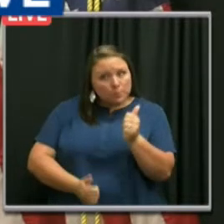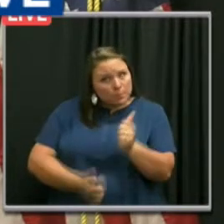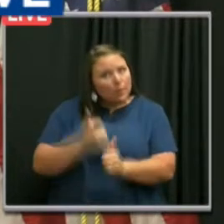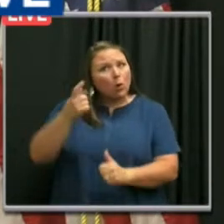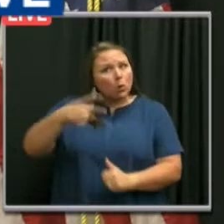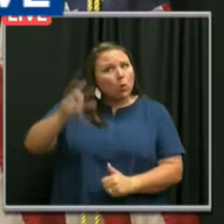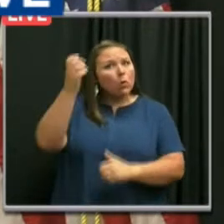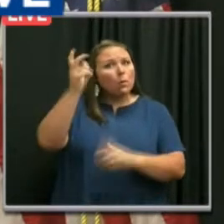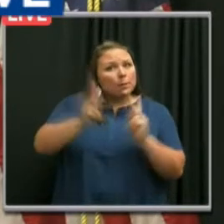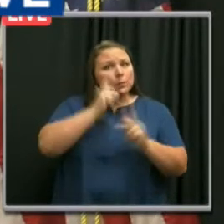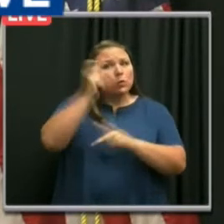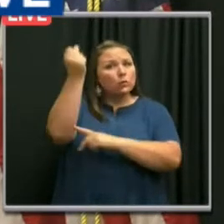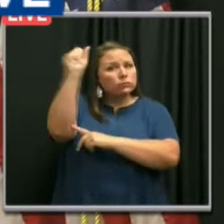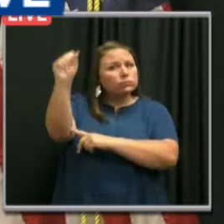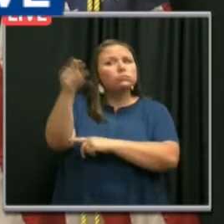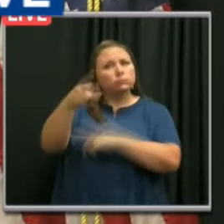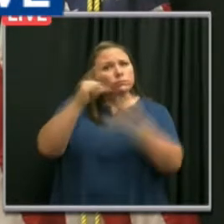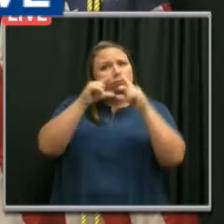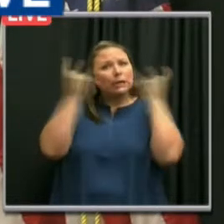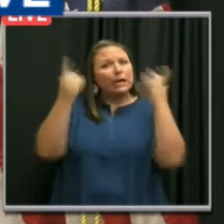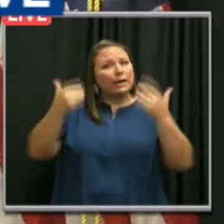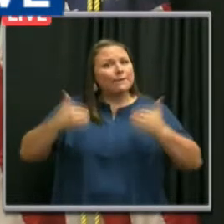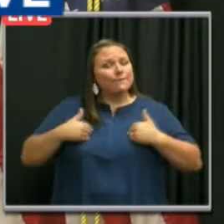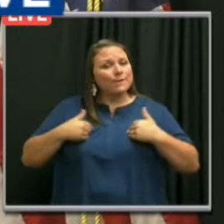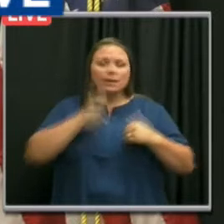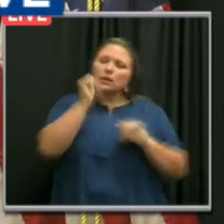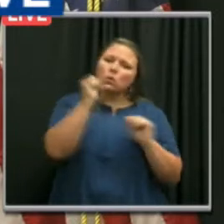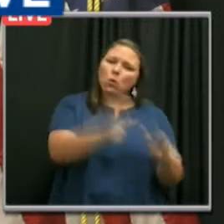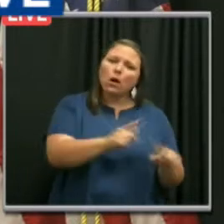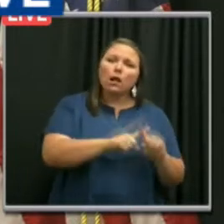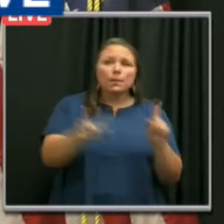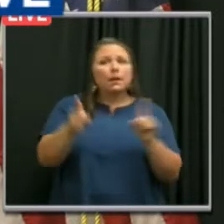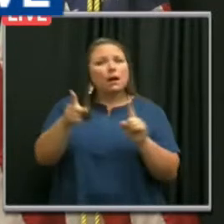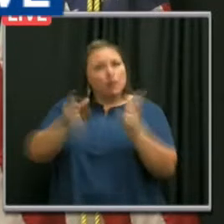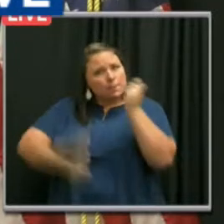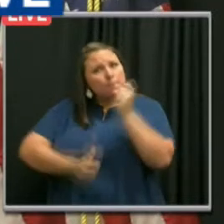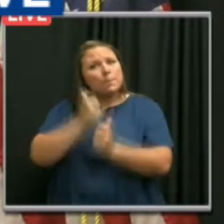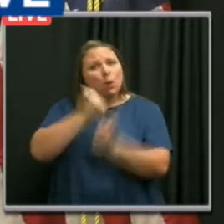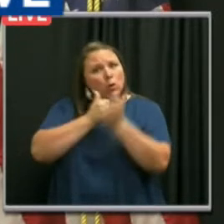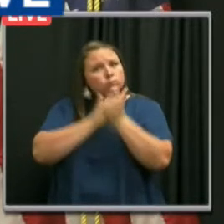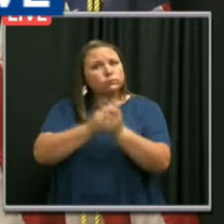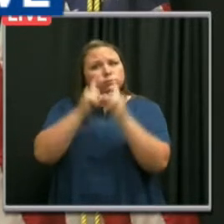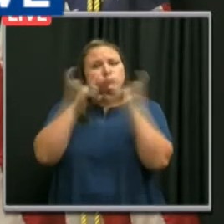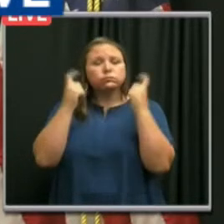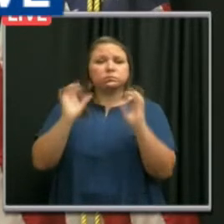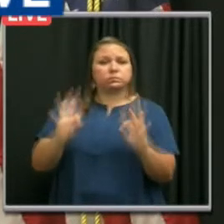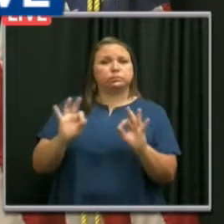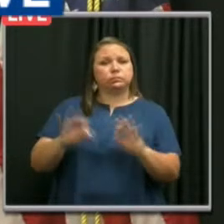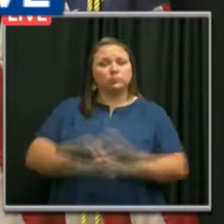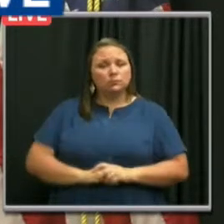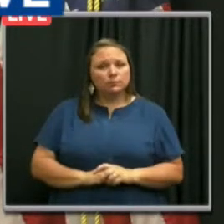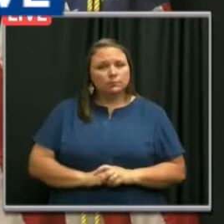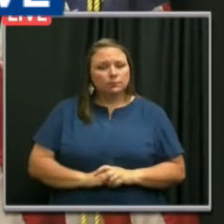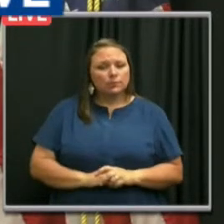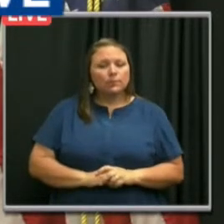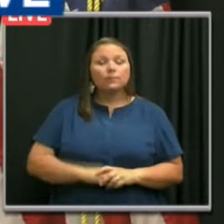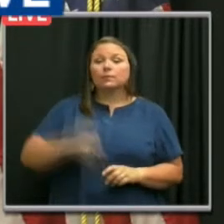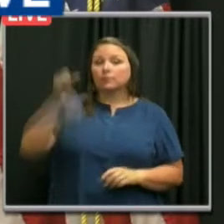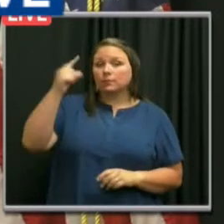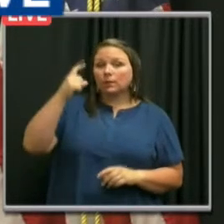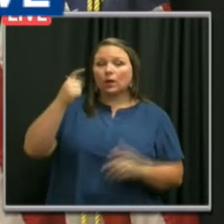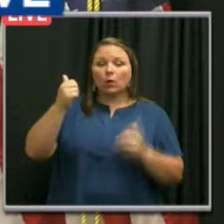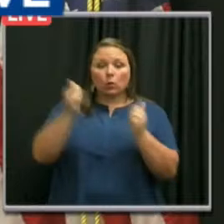been wearing masks, not all, but the compliance has been relatively good. Now, in terms of having